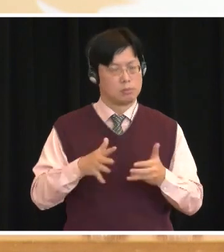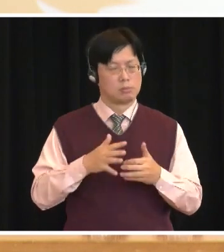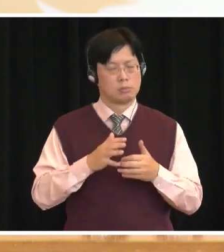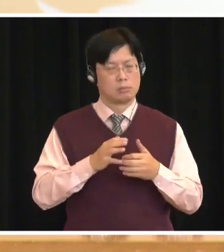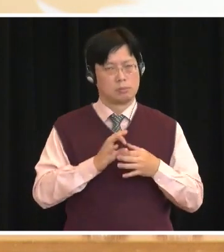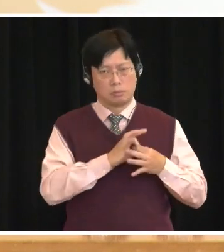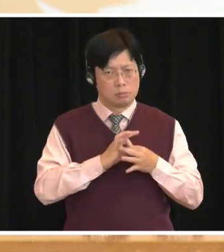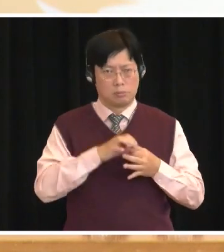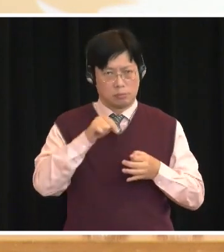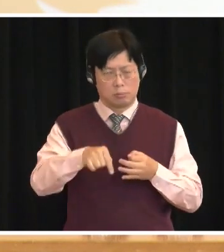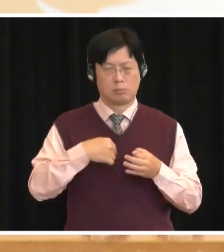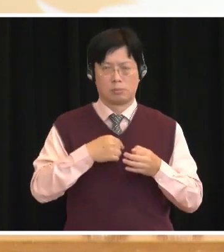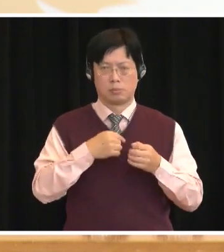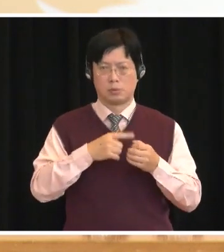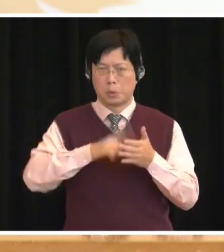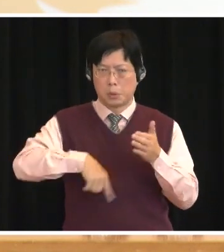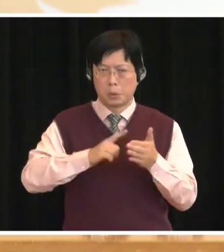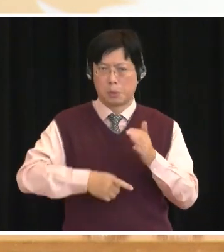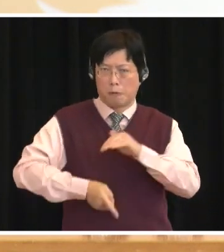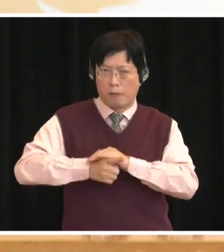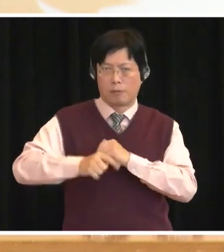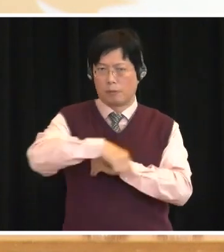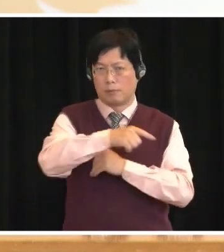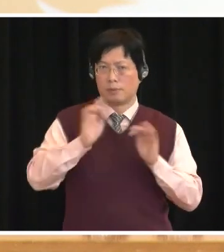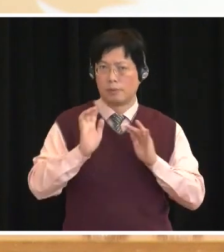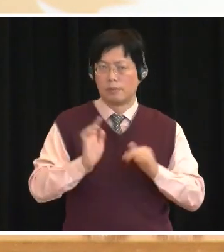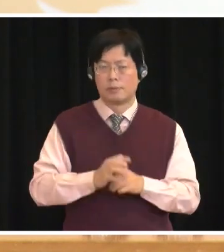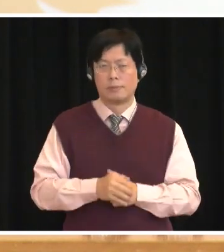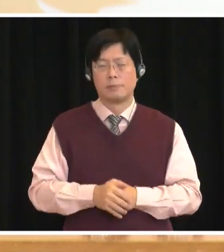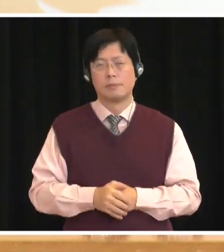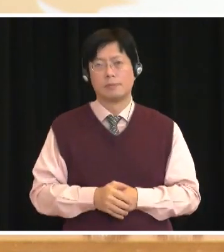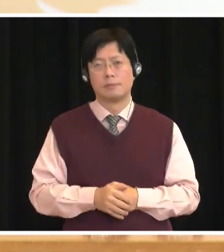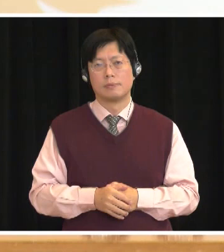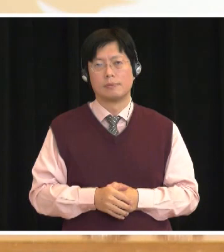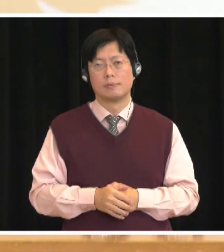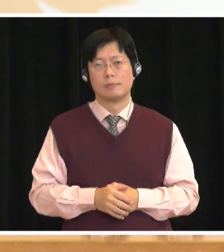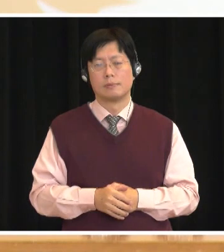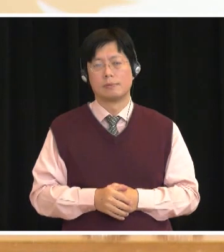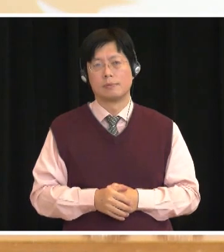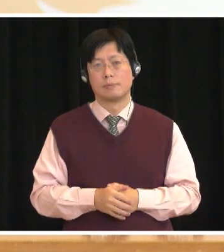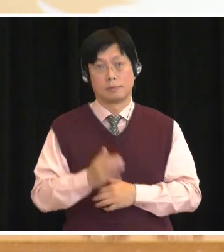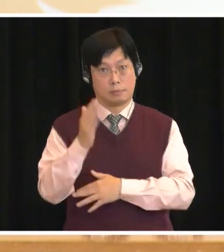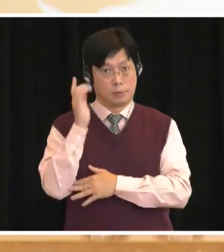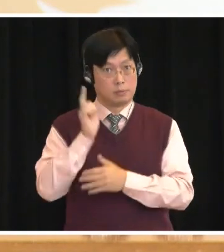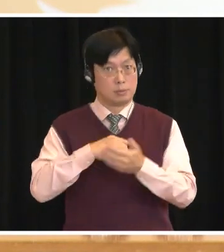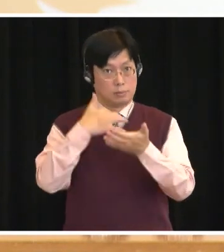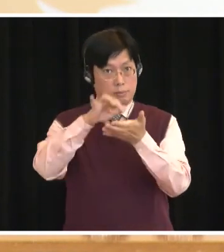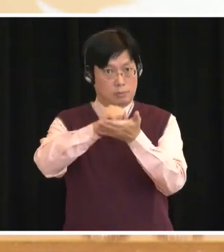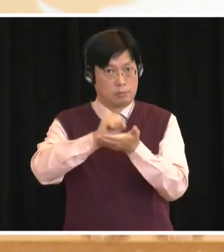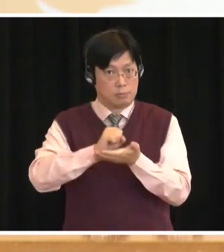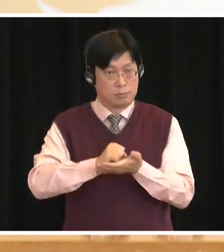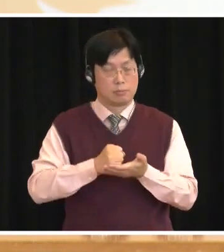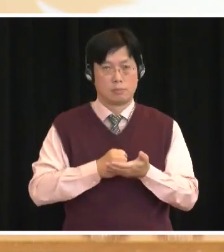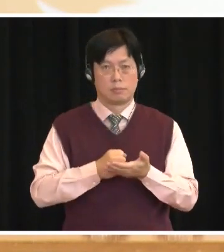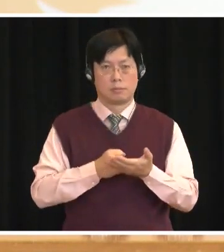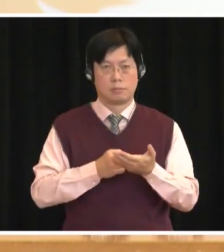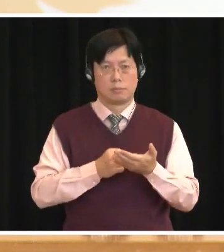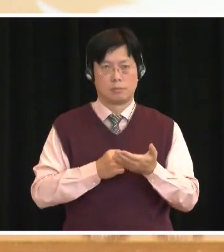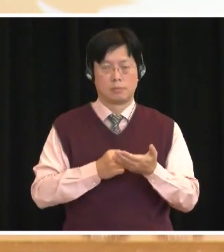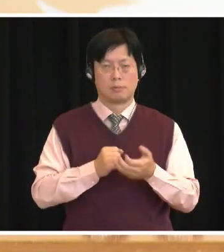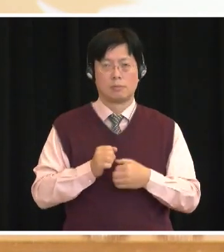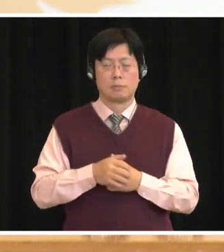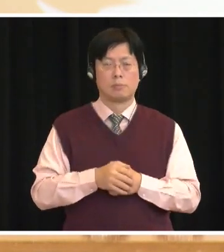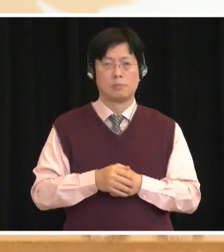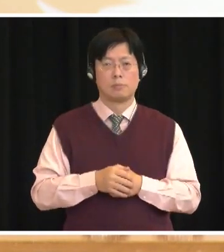The number of status offenses, according to the statistics, is quite impressive.